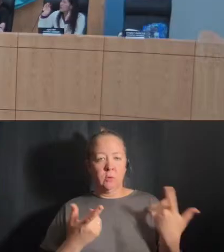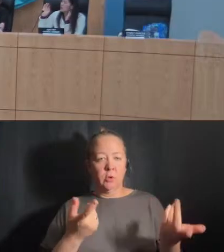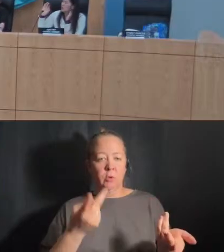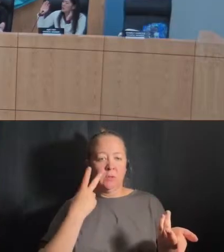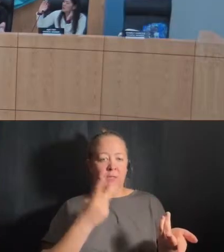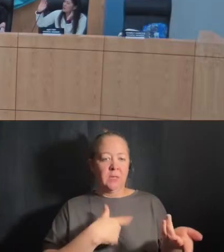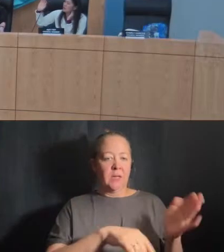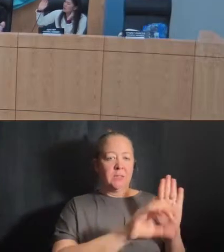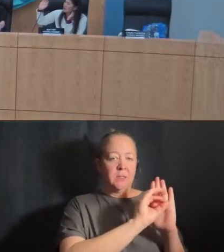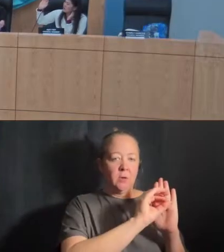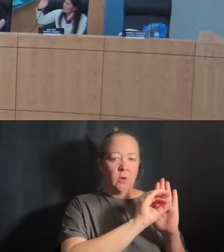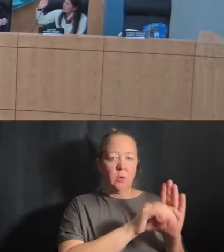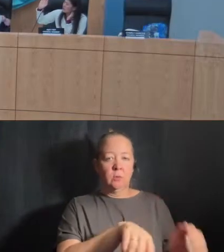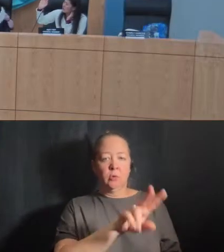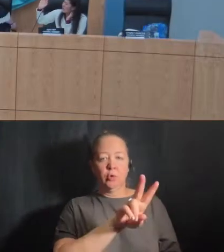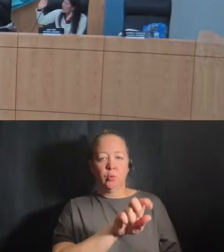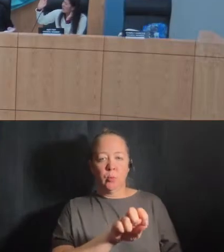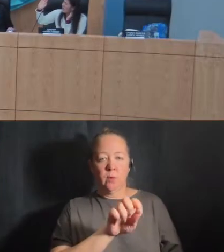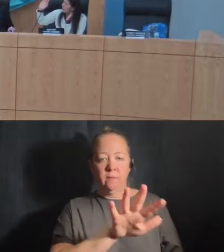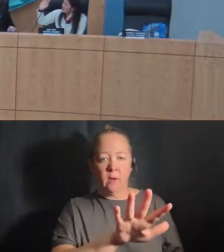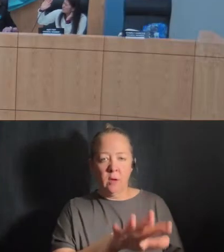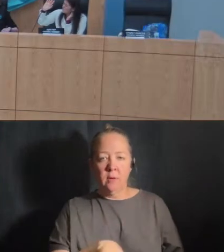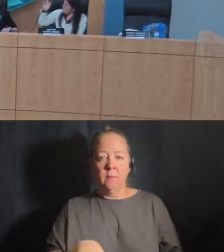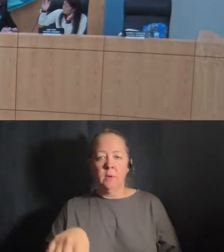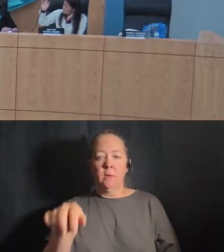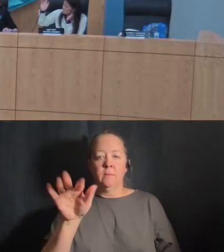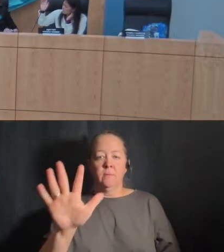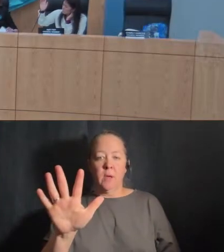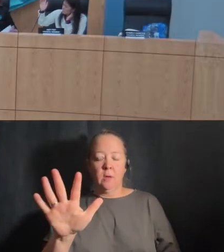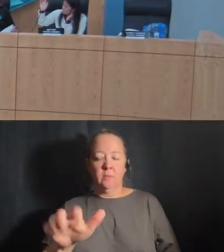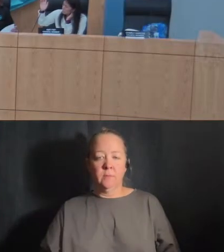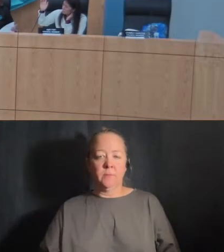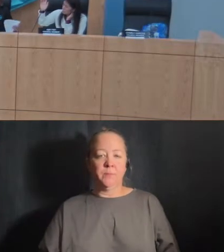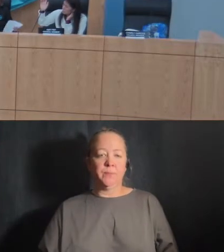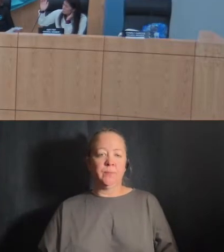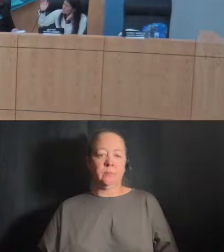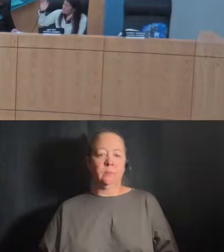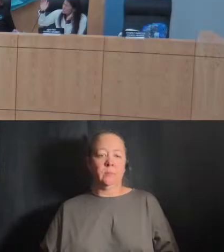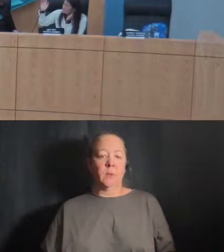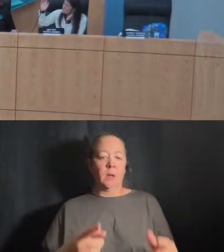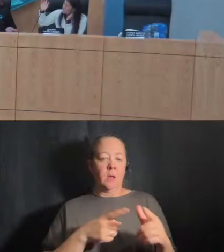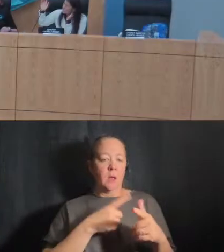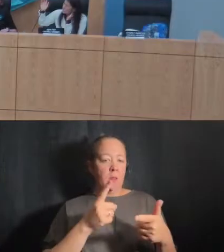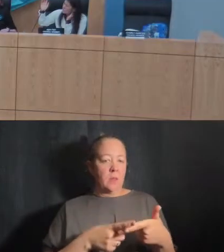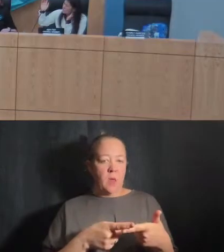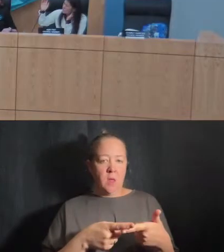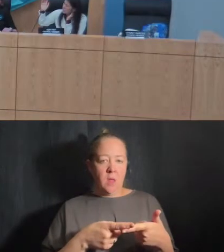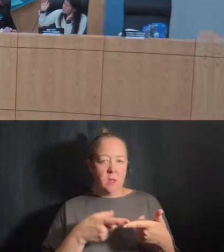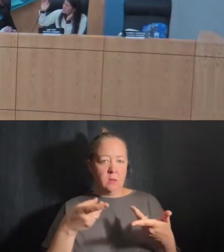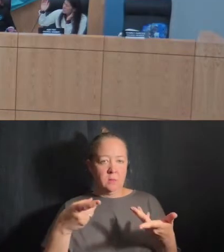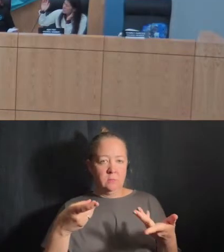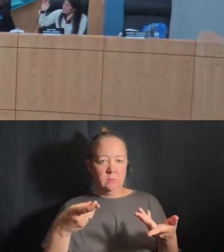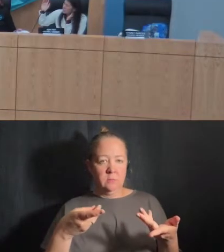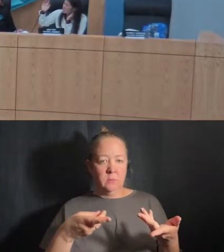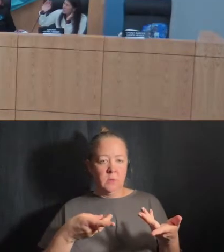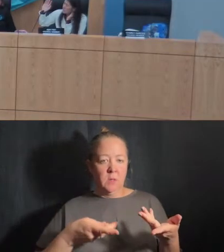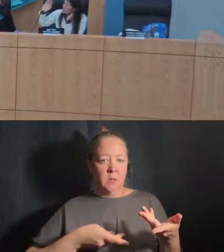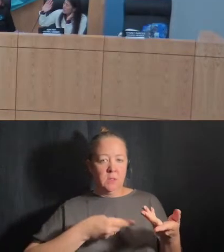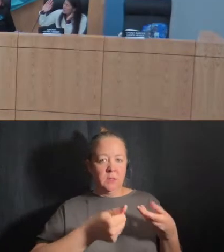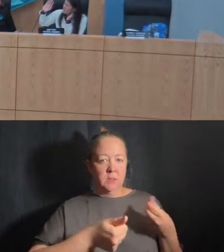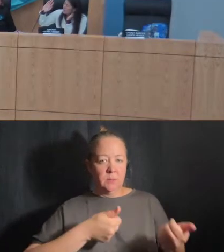2.5, and you see it at 5. And then spending is just across all of those constant at